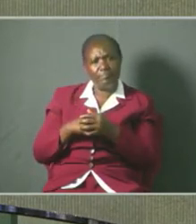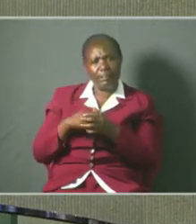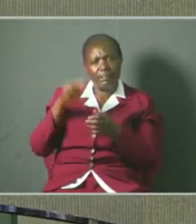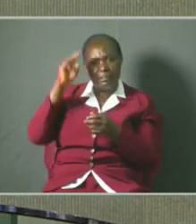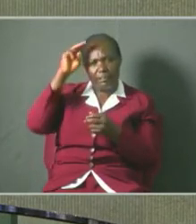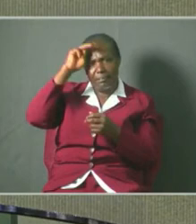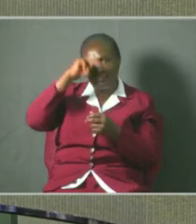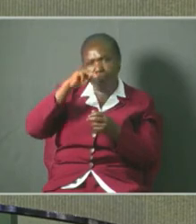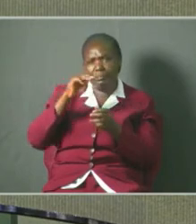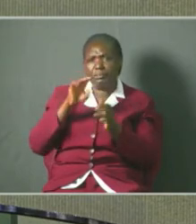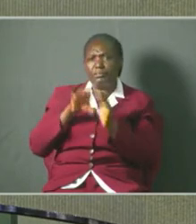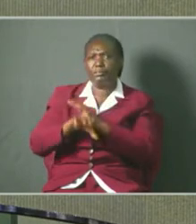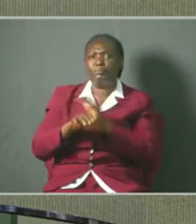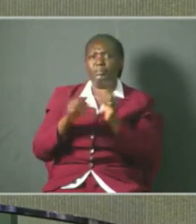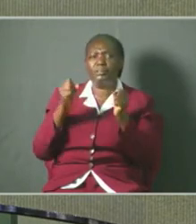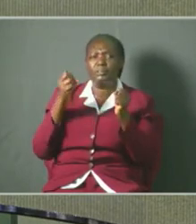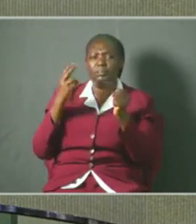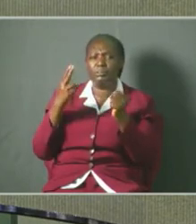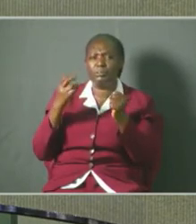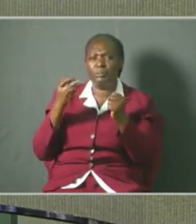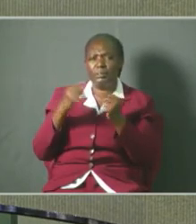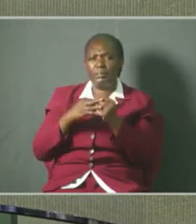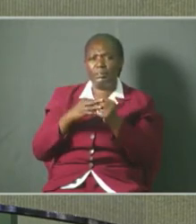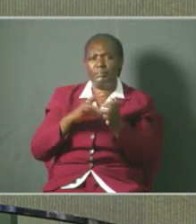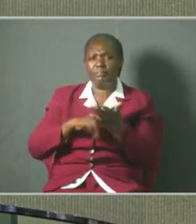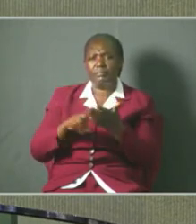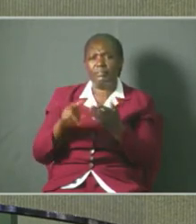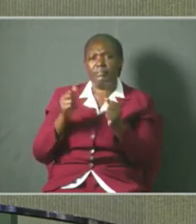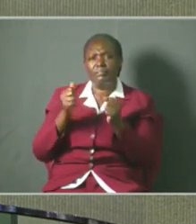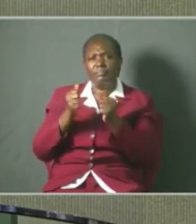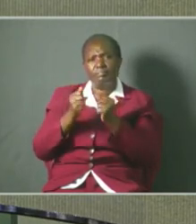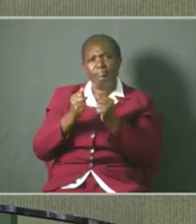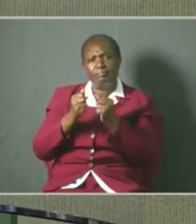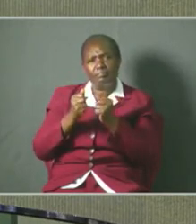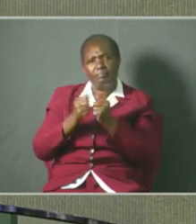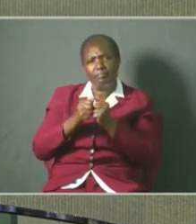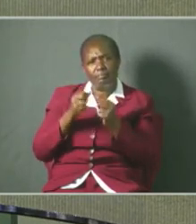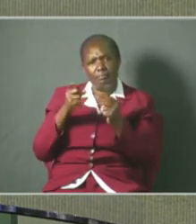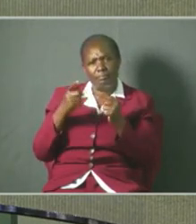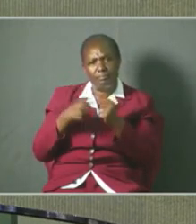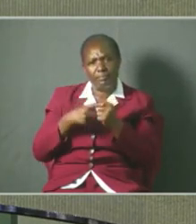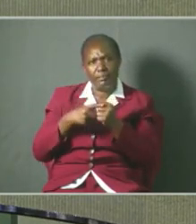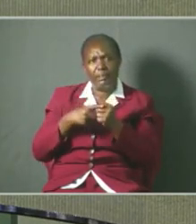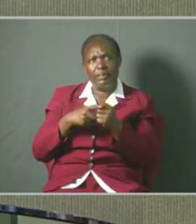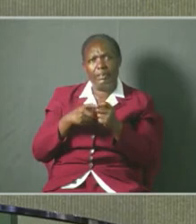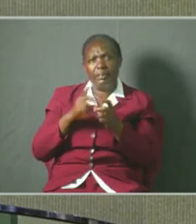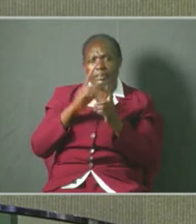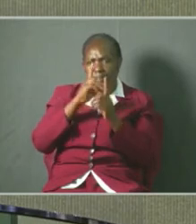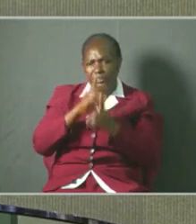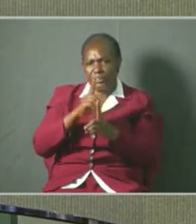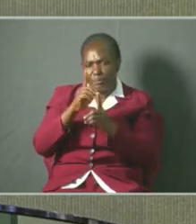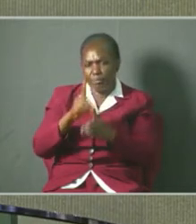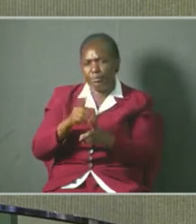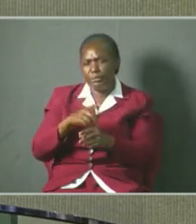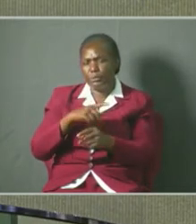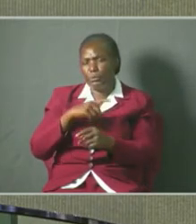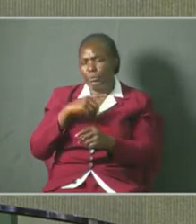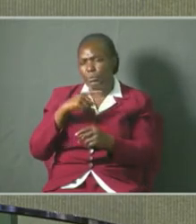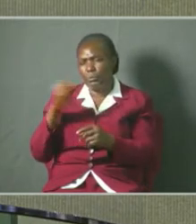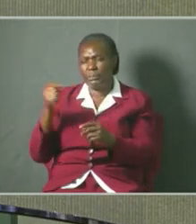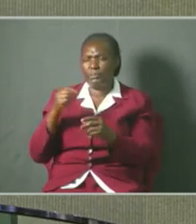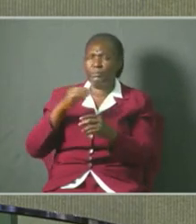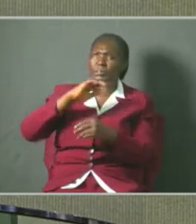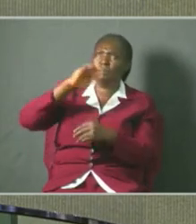28:16 says, then the 11 disciples went to Galilee, to the mountain where Jesus had told them to